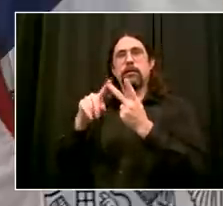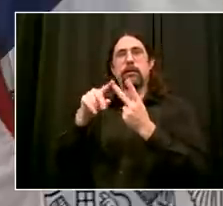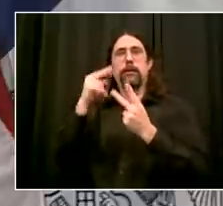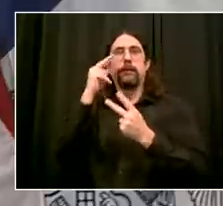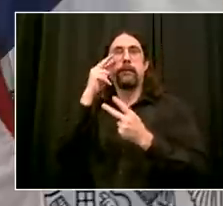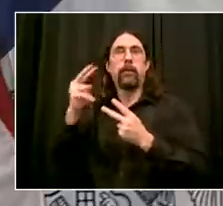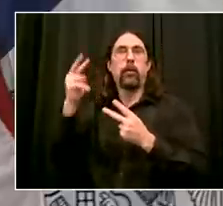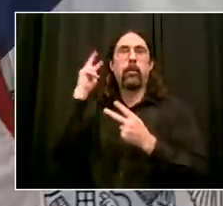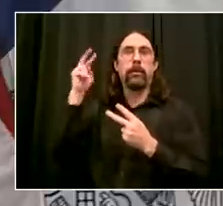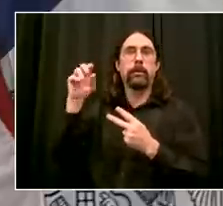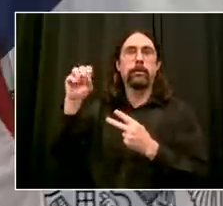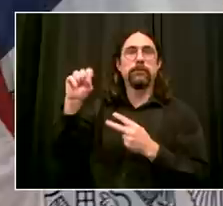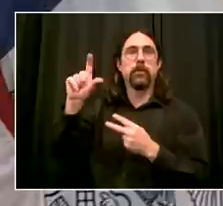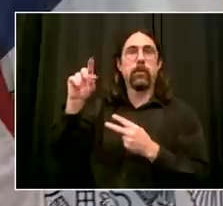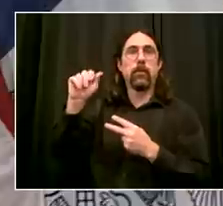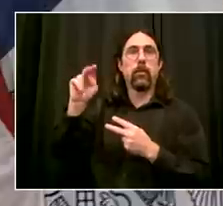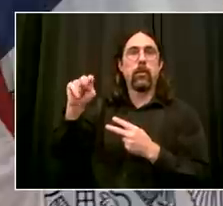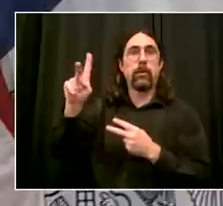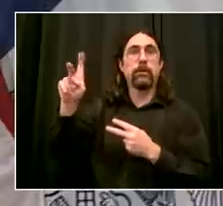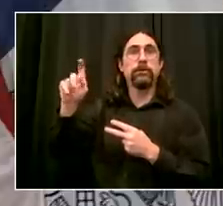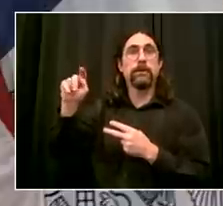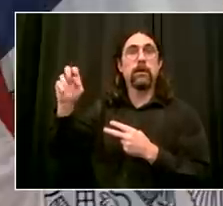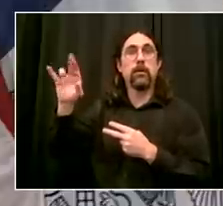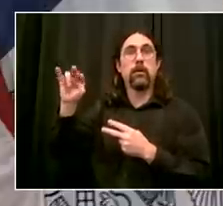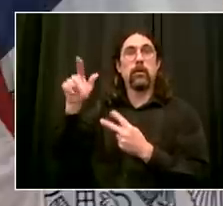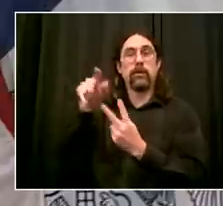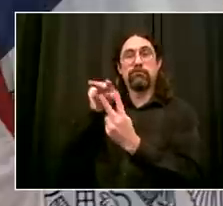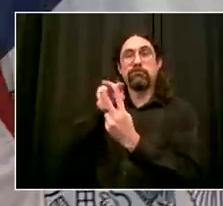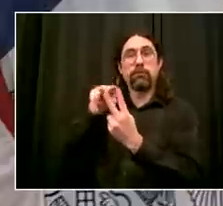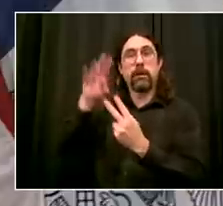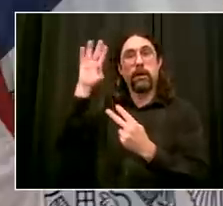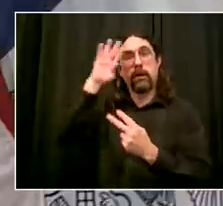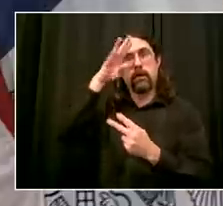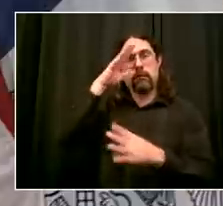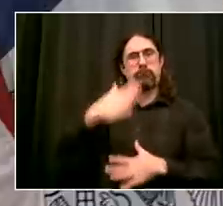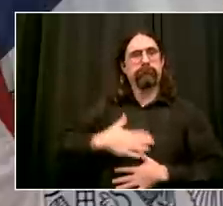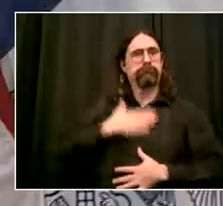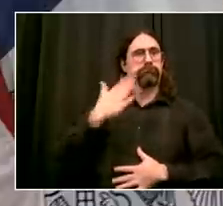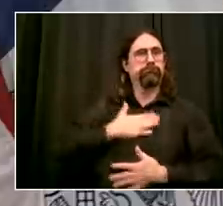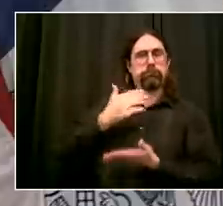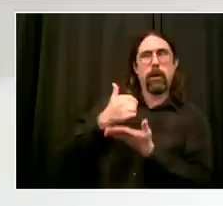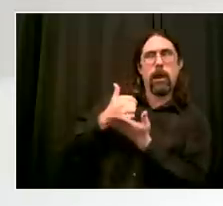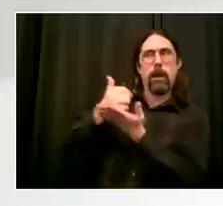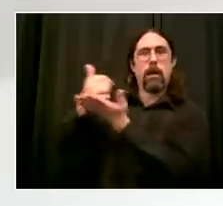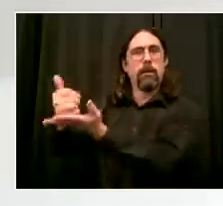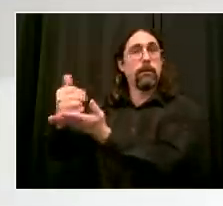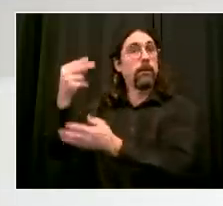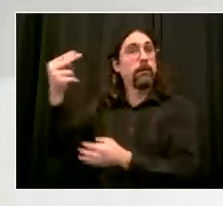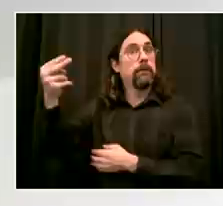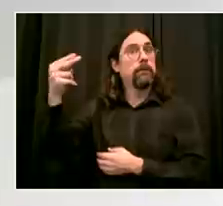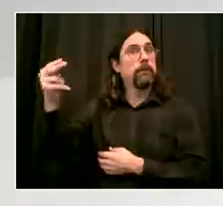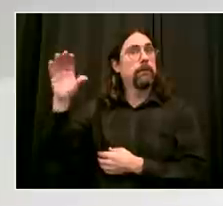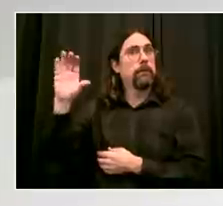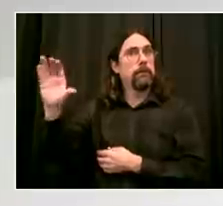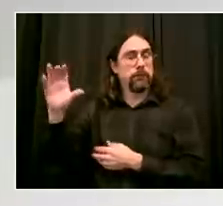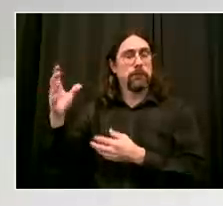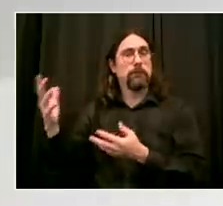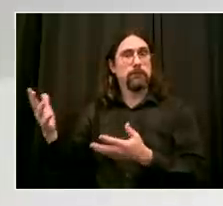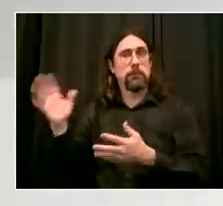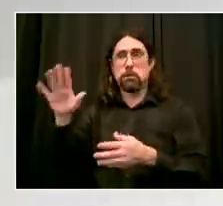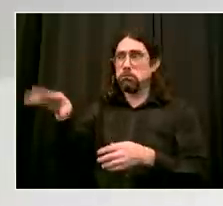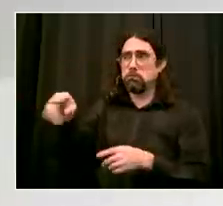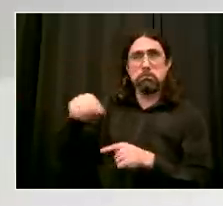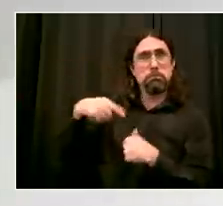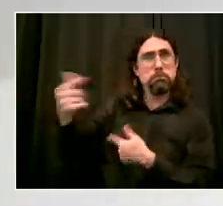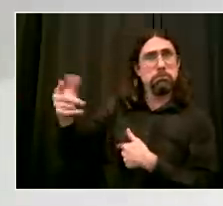a team effort. So Dr. Katz, you want to speak to that? Yes, thank you, Mr. Mayor. I think it's a wonderful point that we